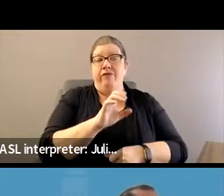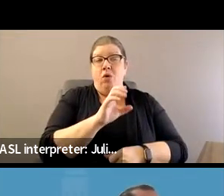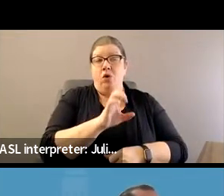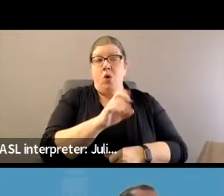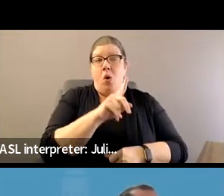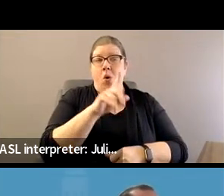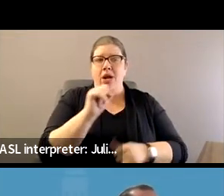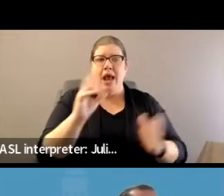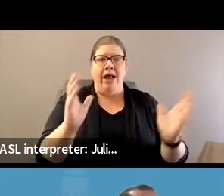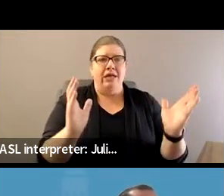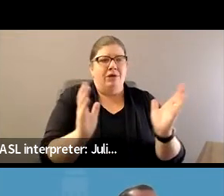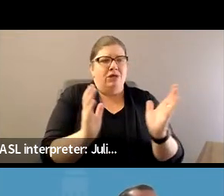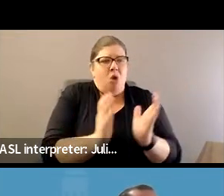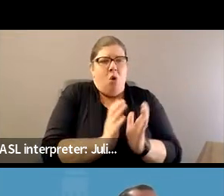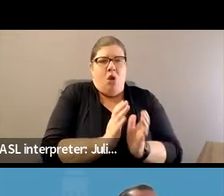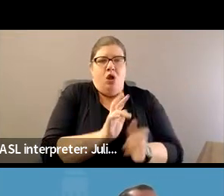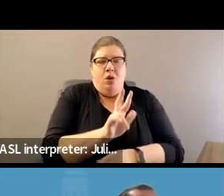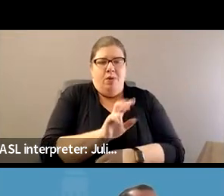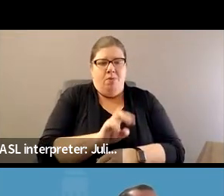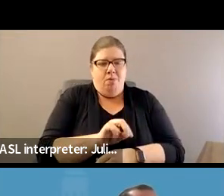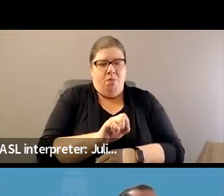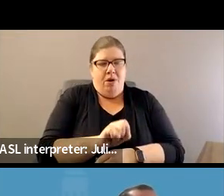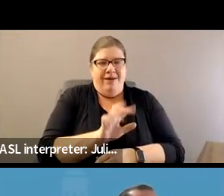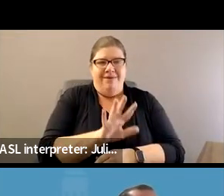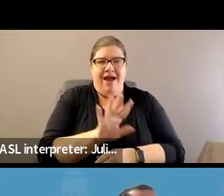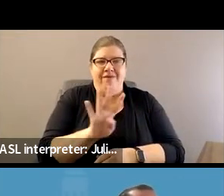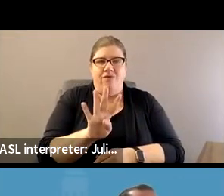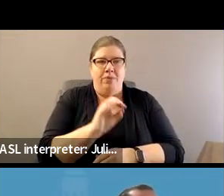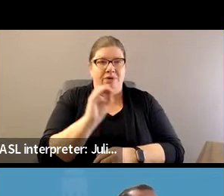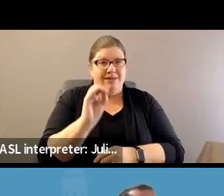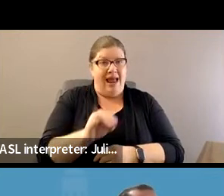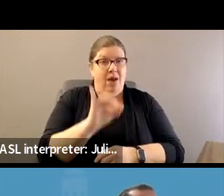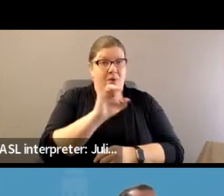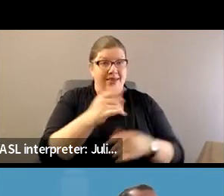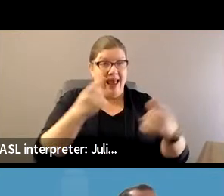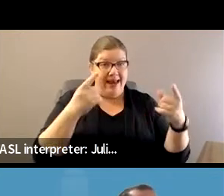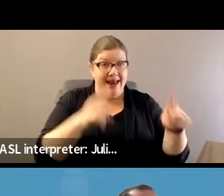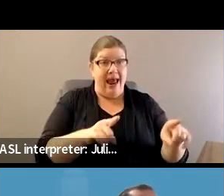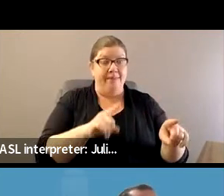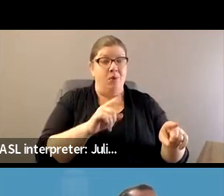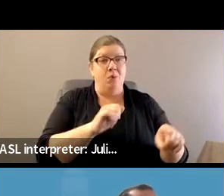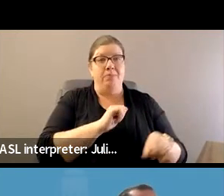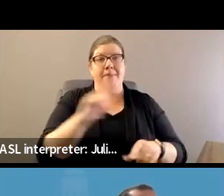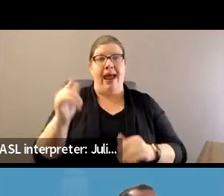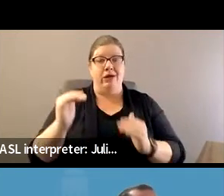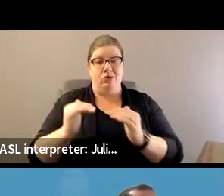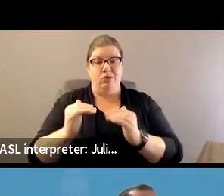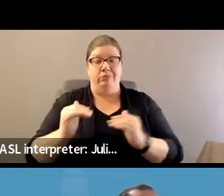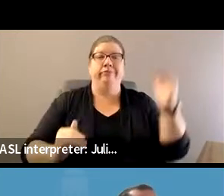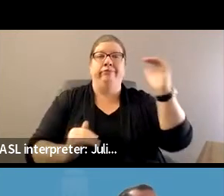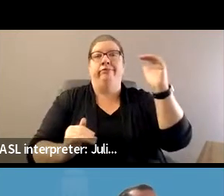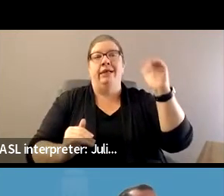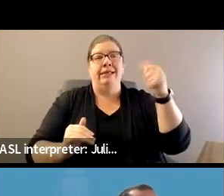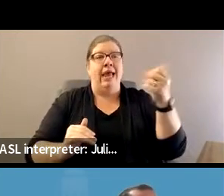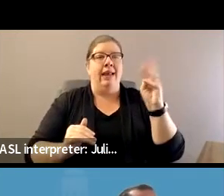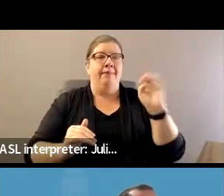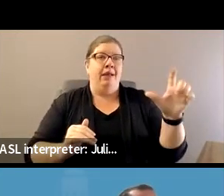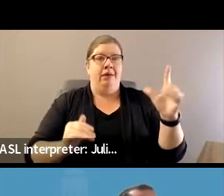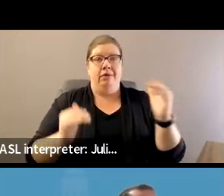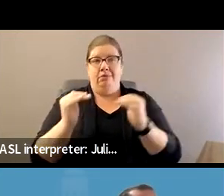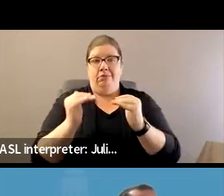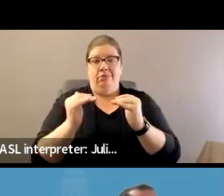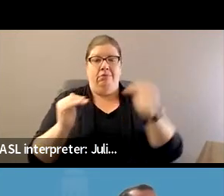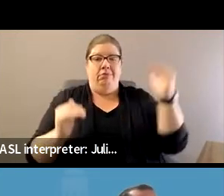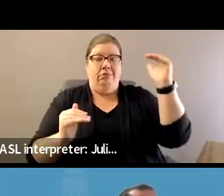much smaller. It's 3.54%. So when that happens, we're back to 10 million back into community funded. And the